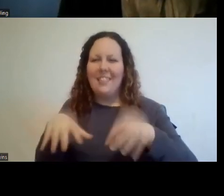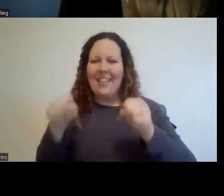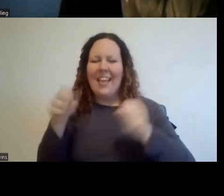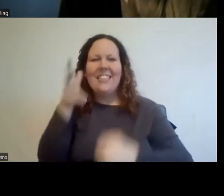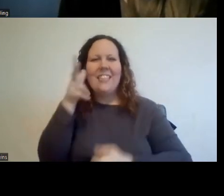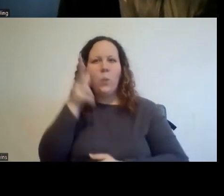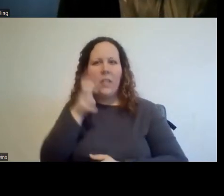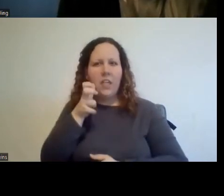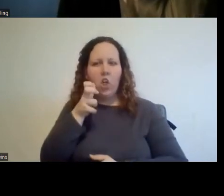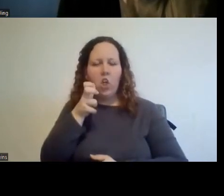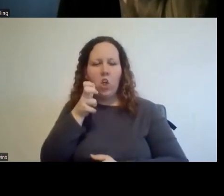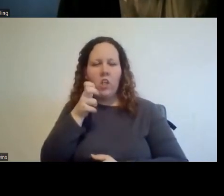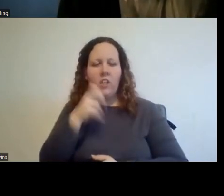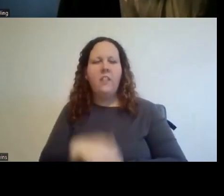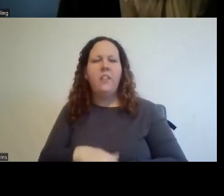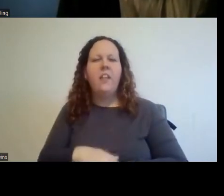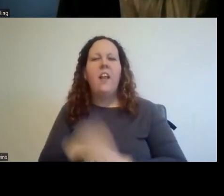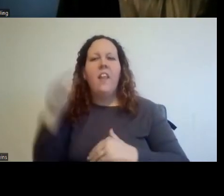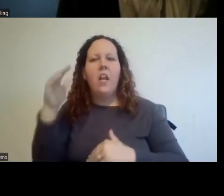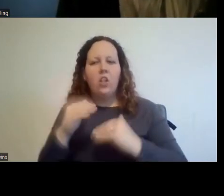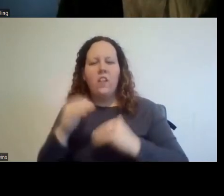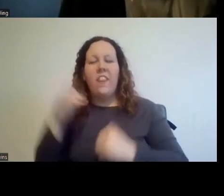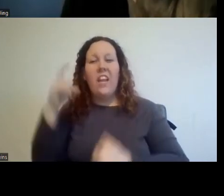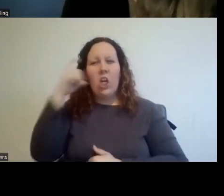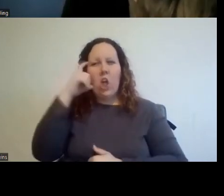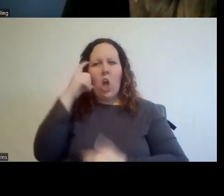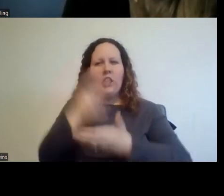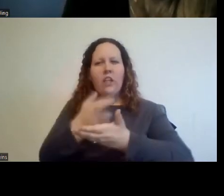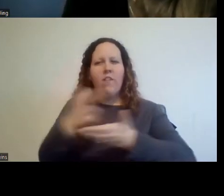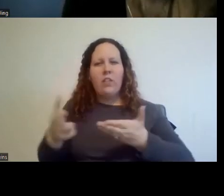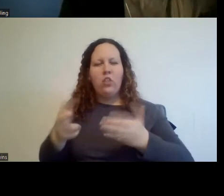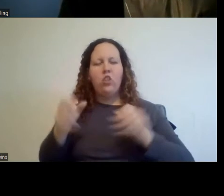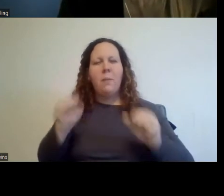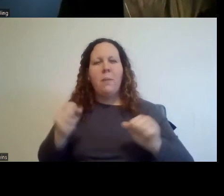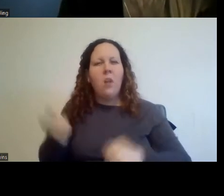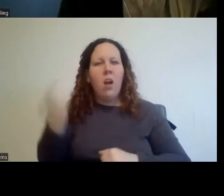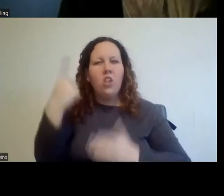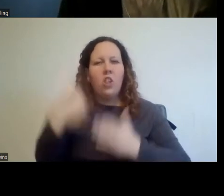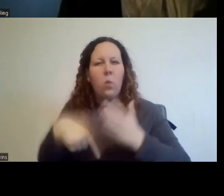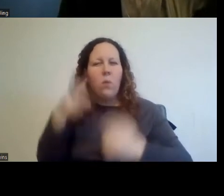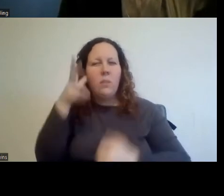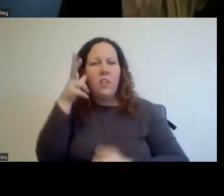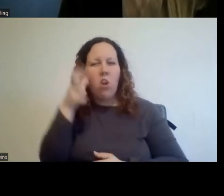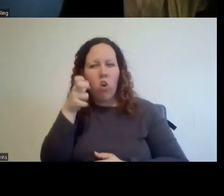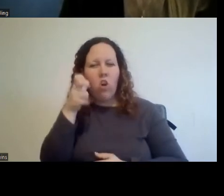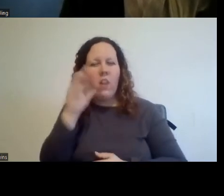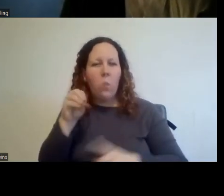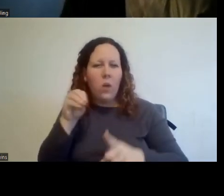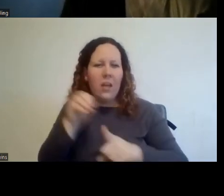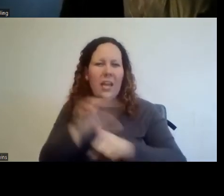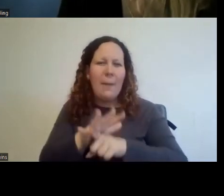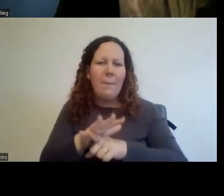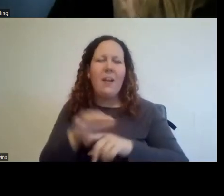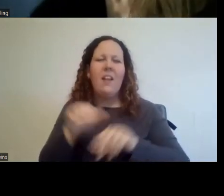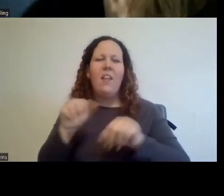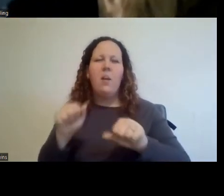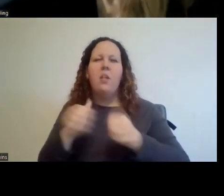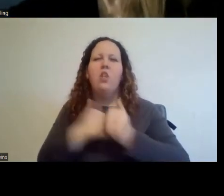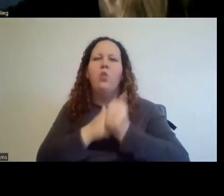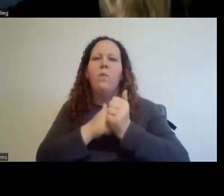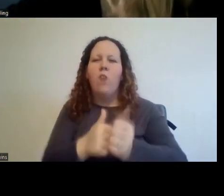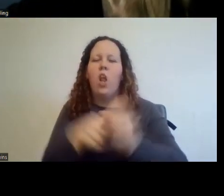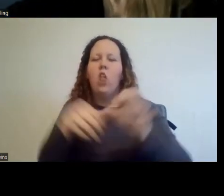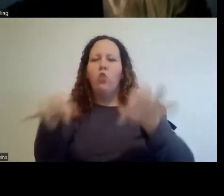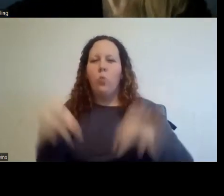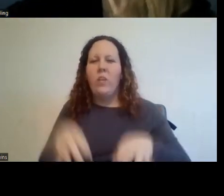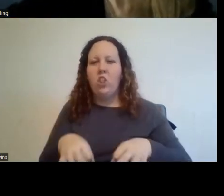cognitive resources available to understand what was heard. This will impact their ability to follow directions. So if you use all your